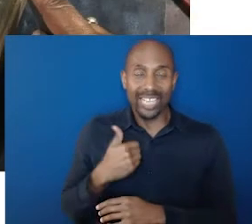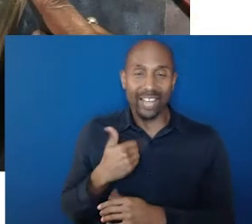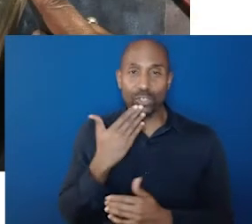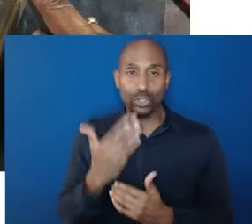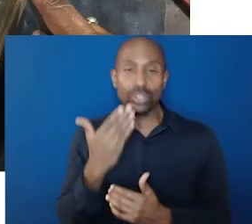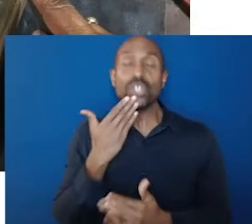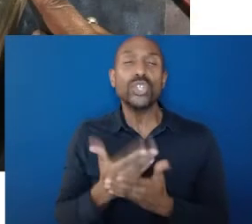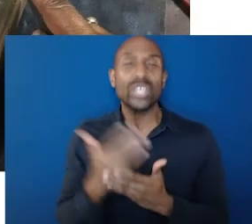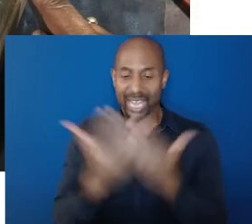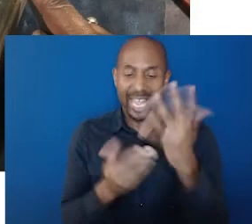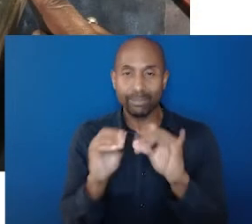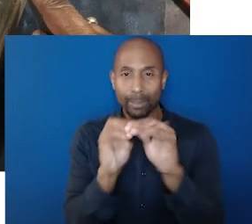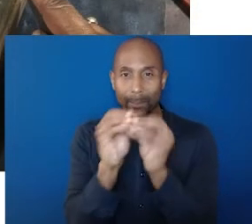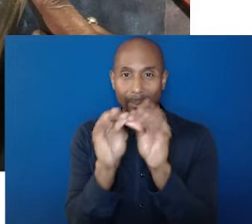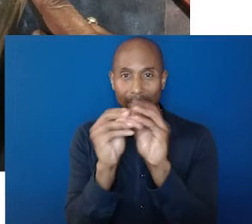need to have really good eyesight.